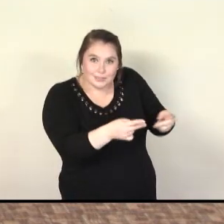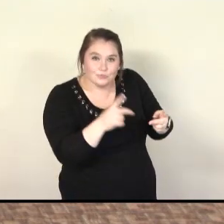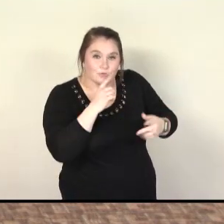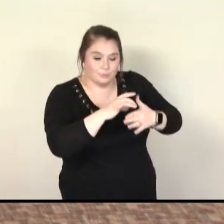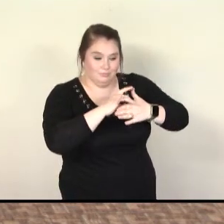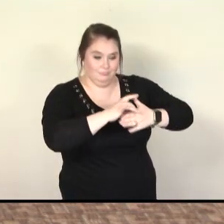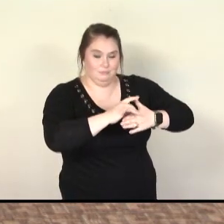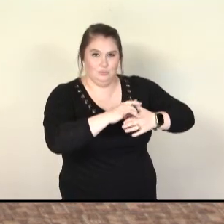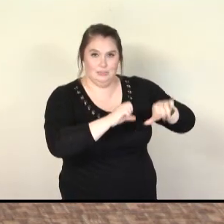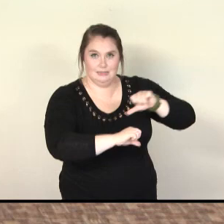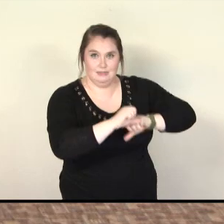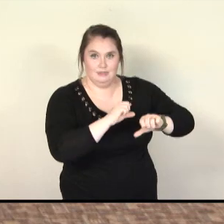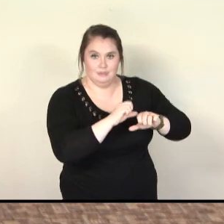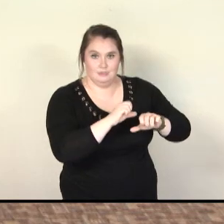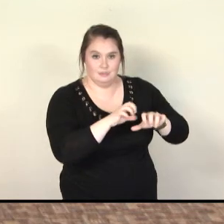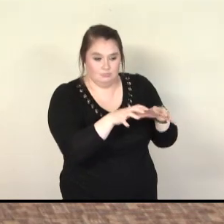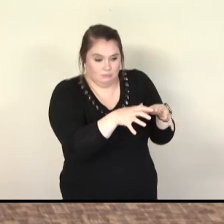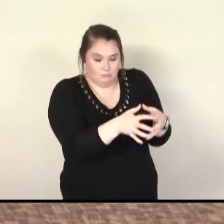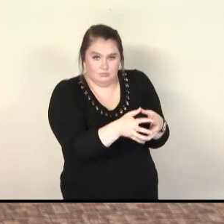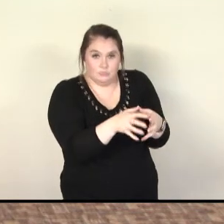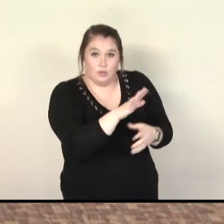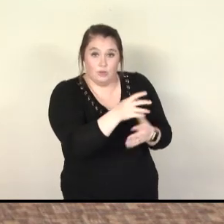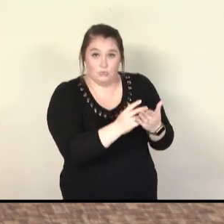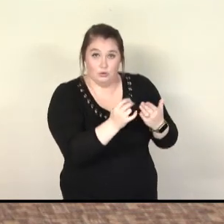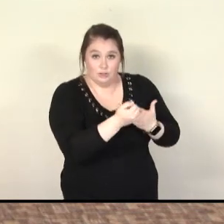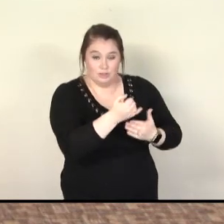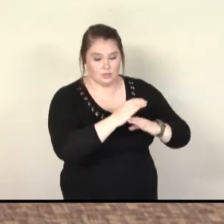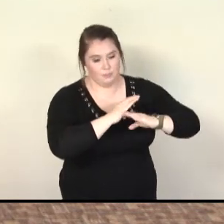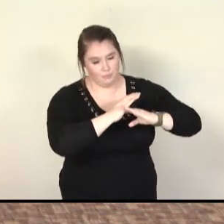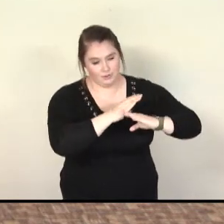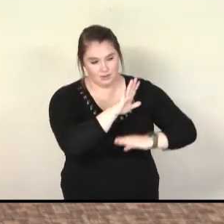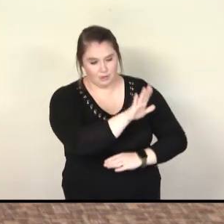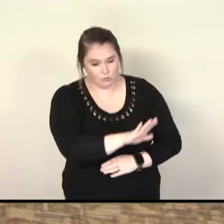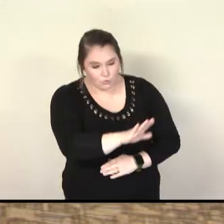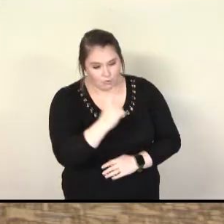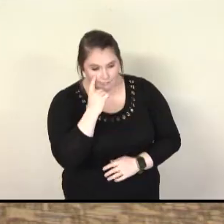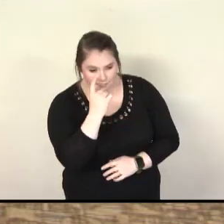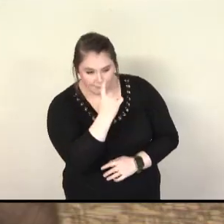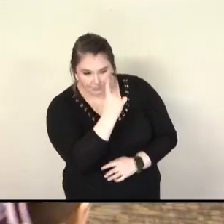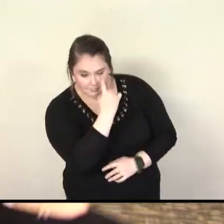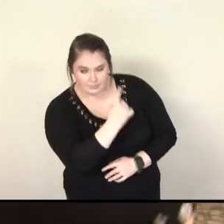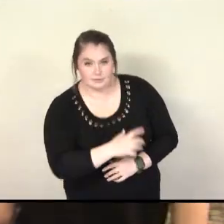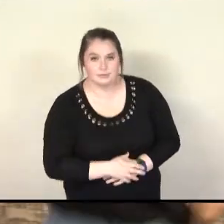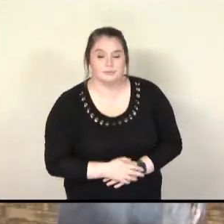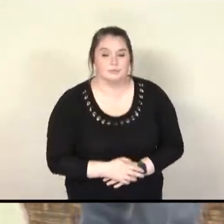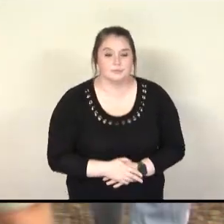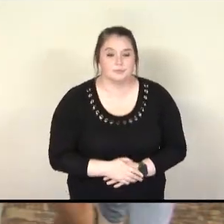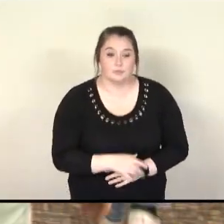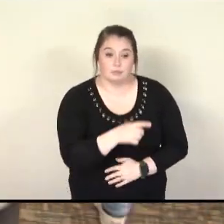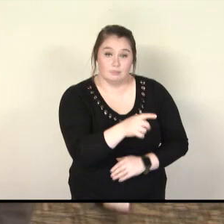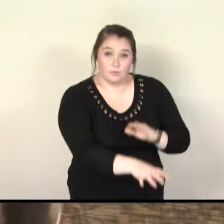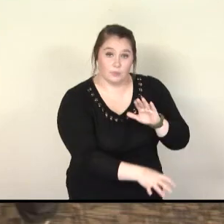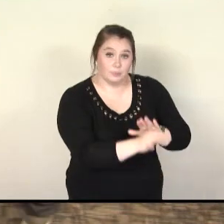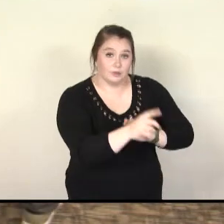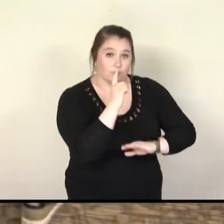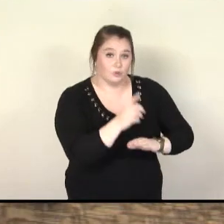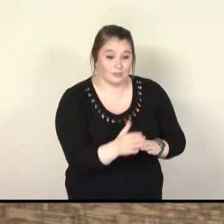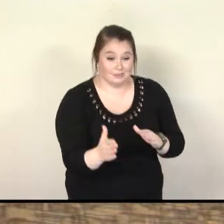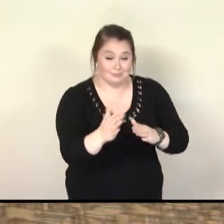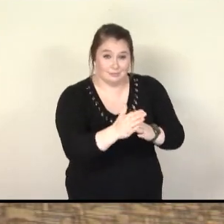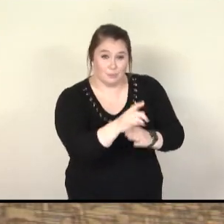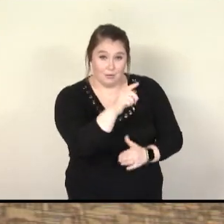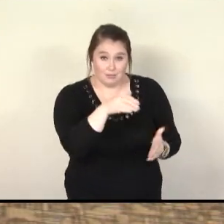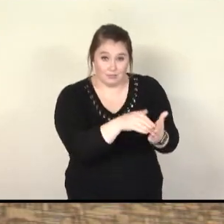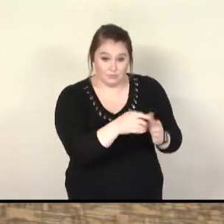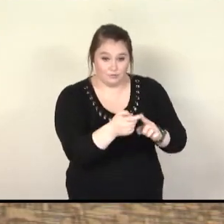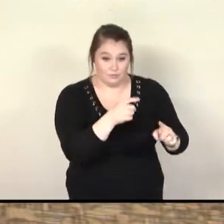Materials Science Junior Division with their project Protect Those Eyes. They were selected to be in the top 1,000 out